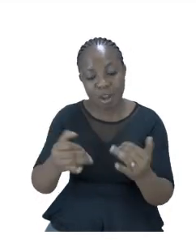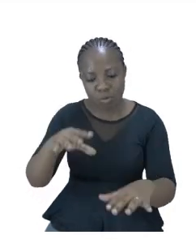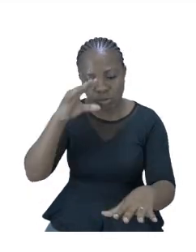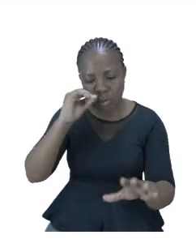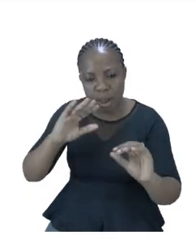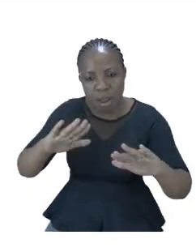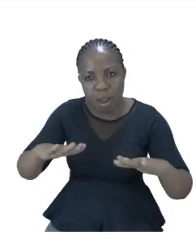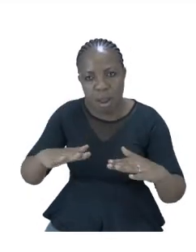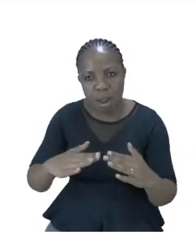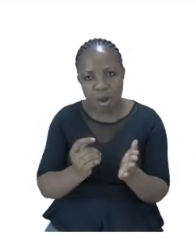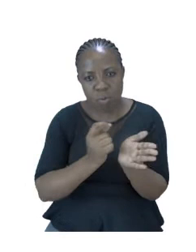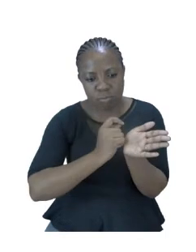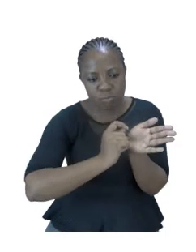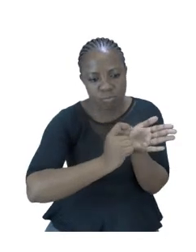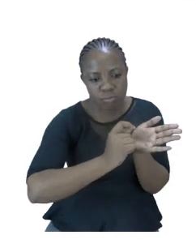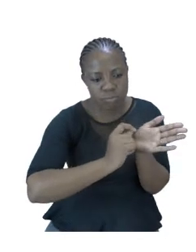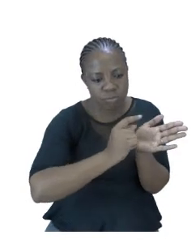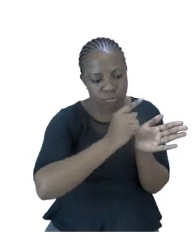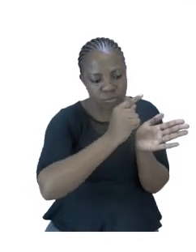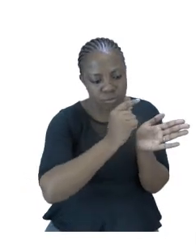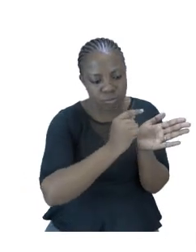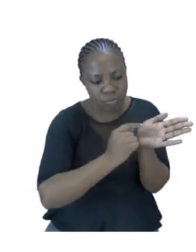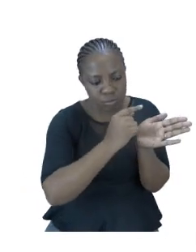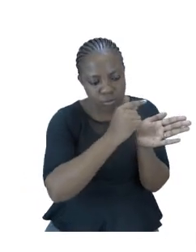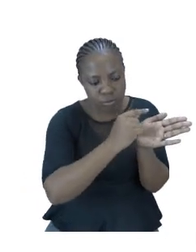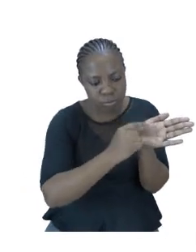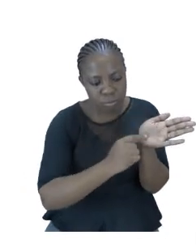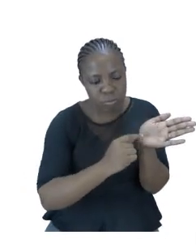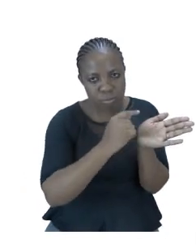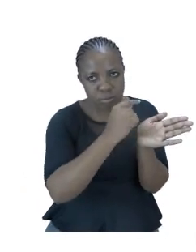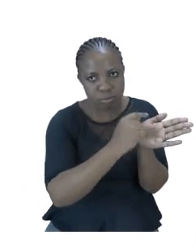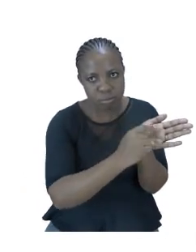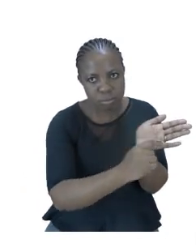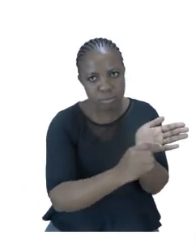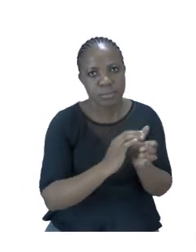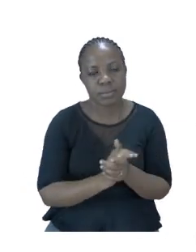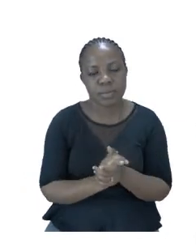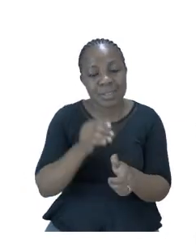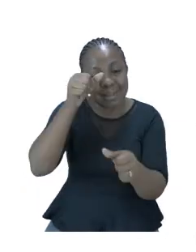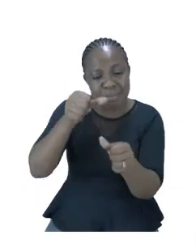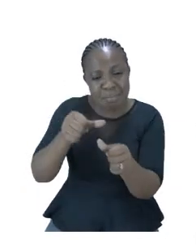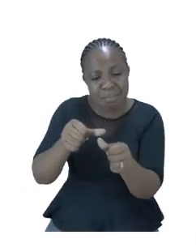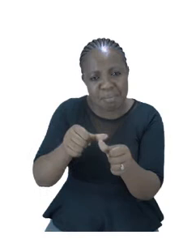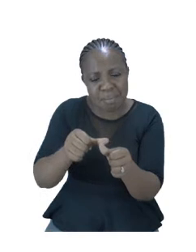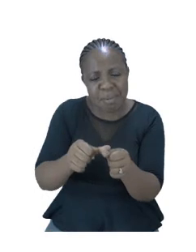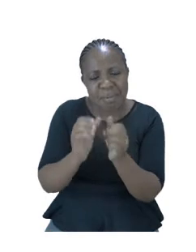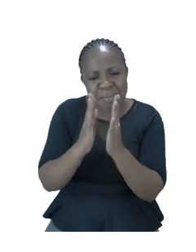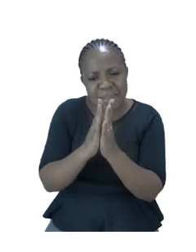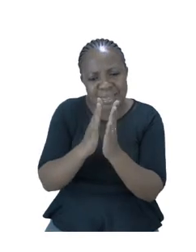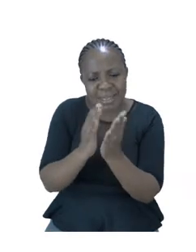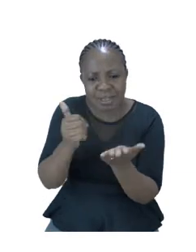each one correctly. Remember, it's not always about getting the answer correct. It is also